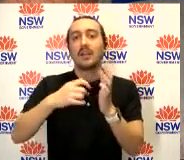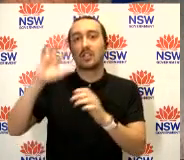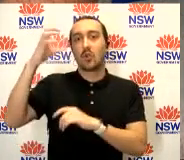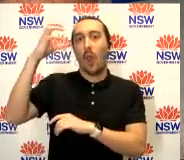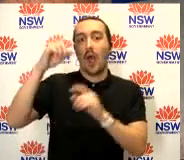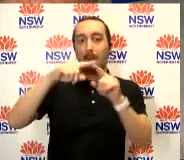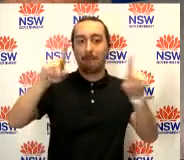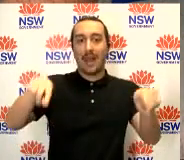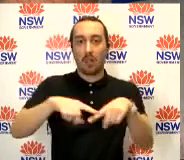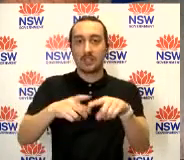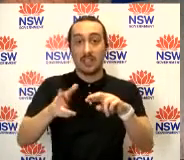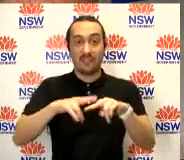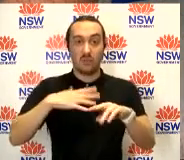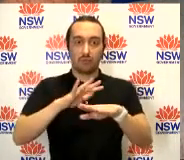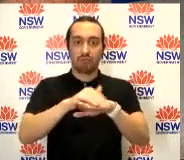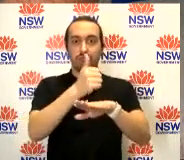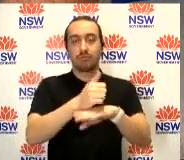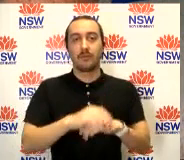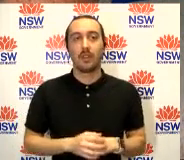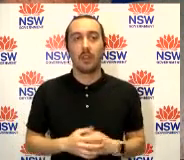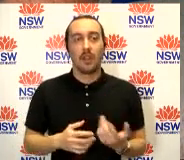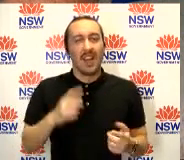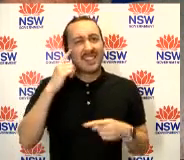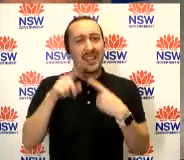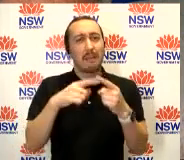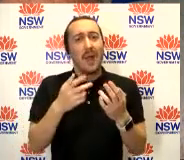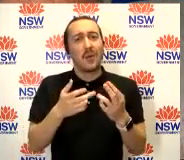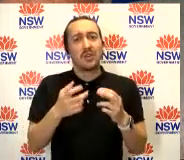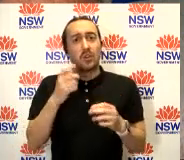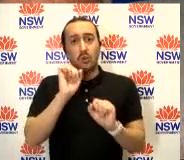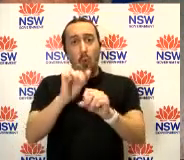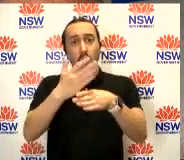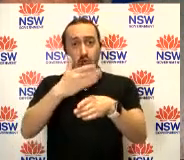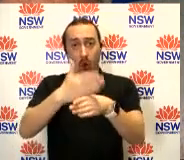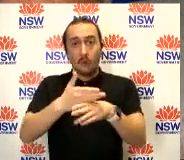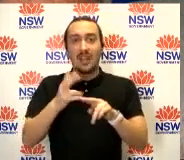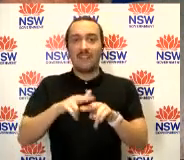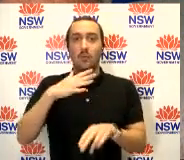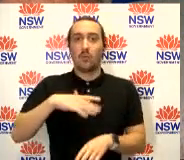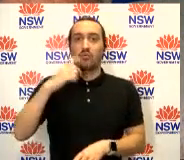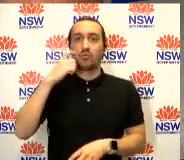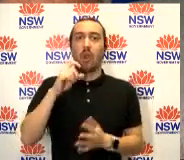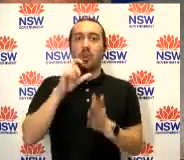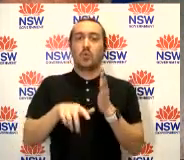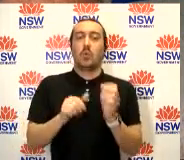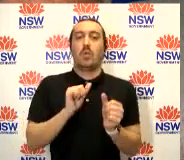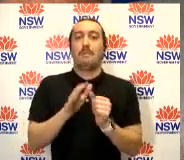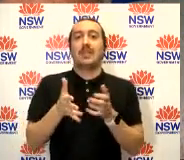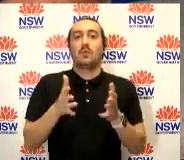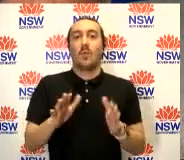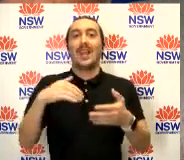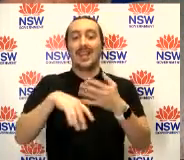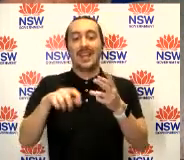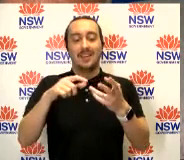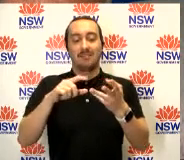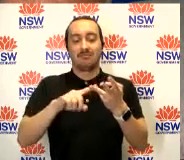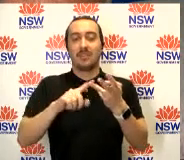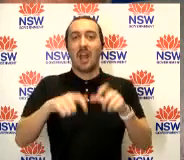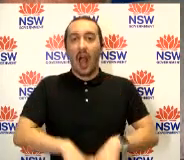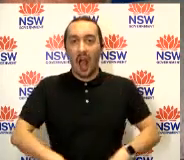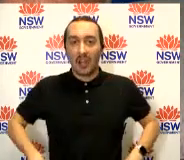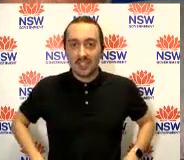quick job actually becomes very complicated when you try and do it properly in a harness. Yeah, I think that's probably the key point, is actually that consideration once you are getting to a fall arrest